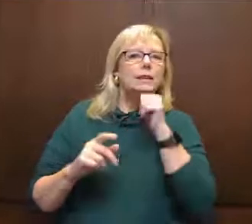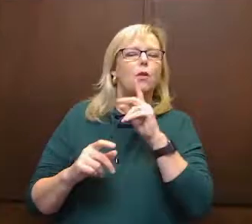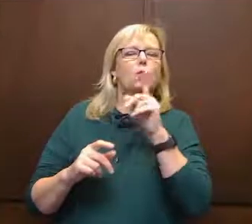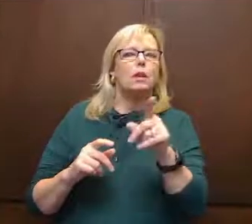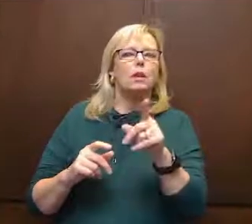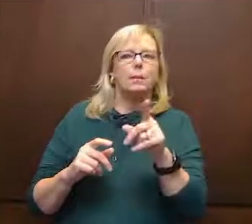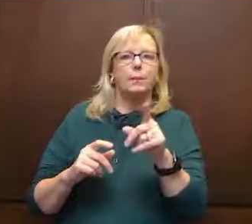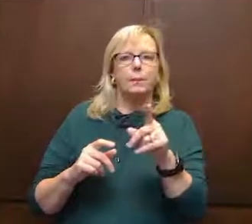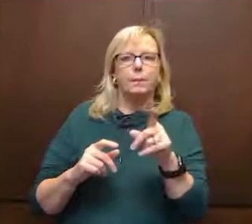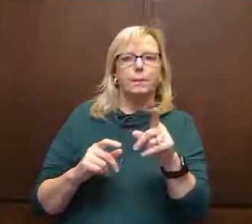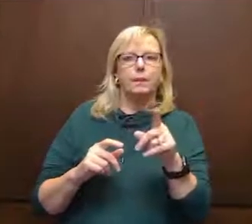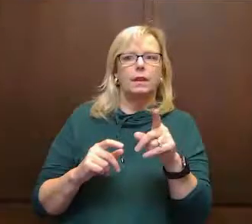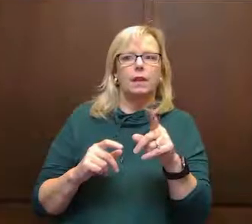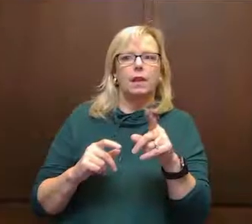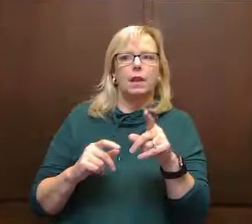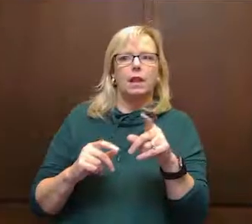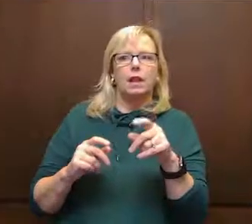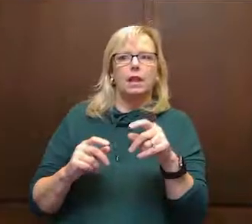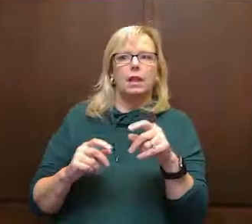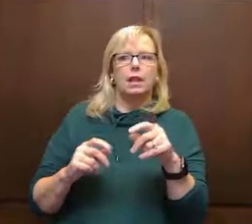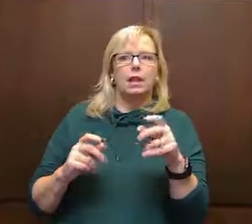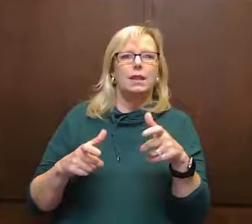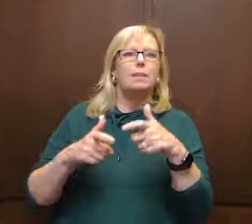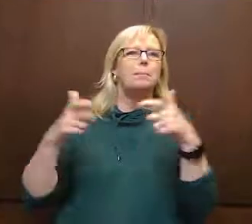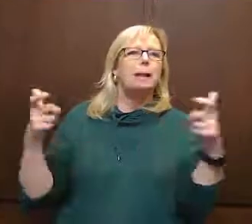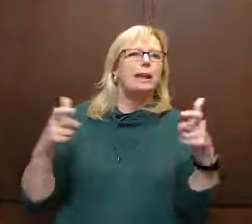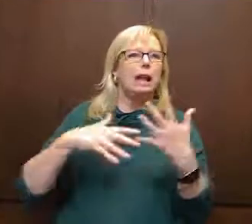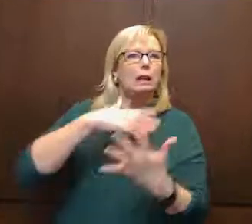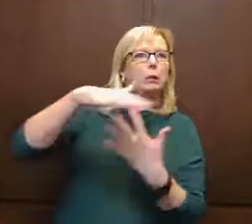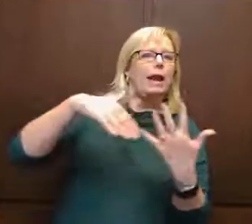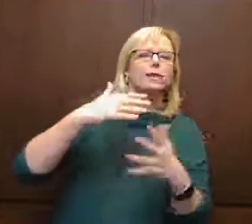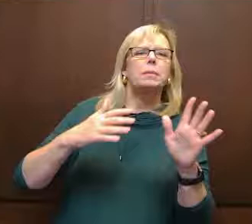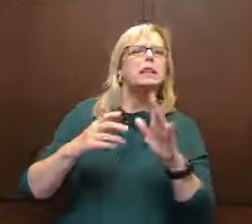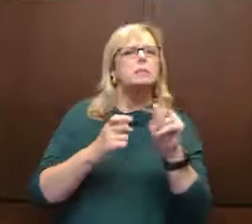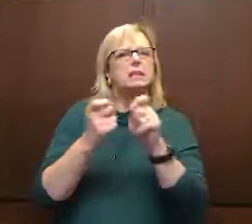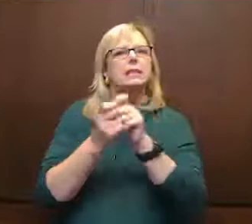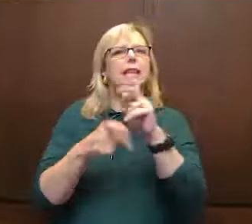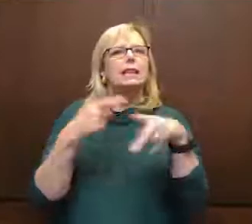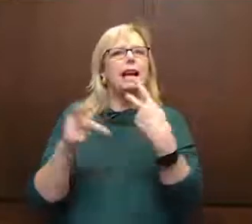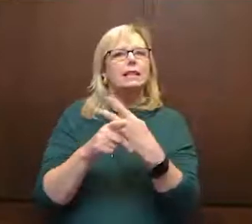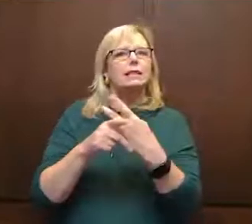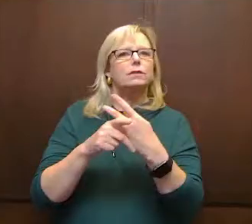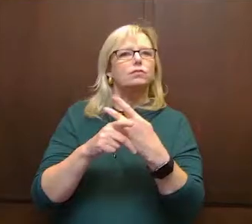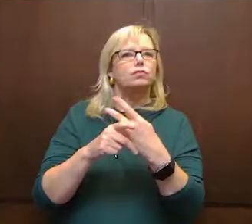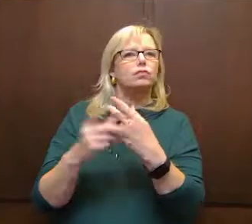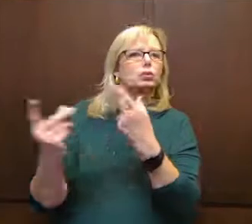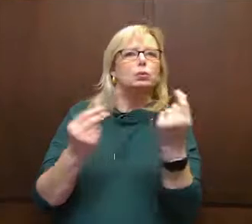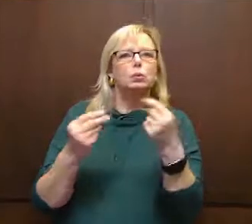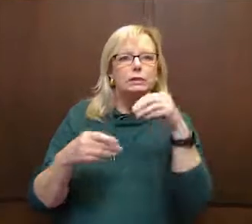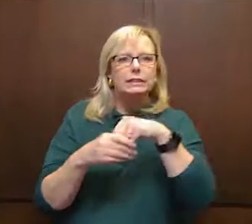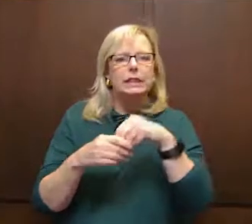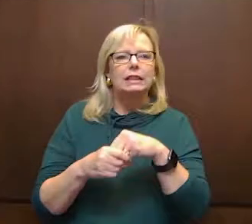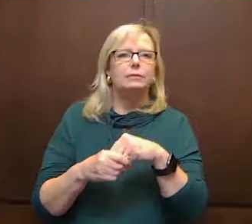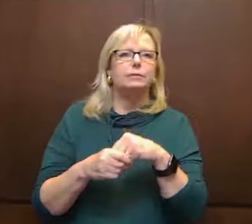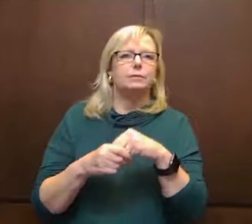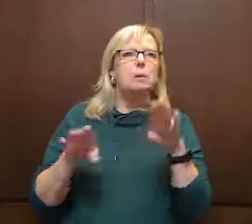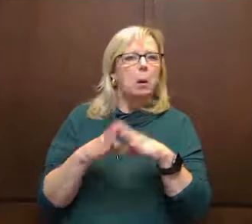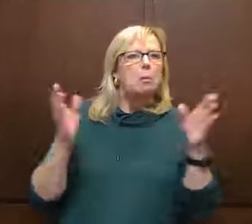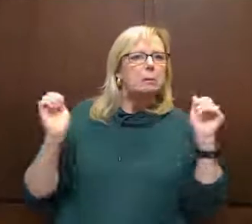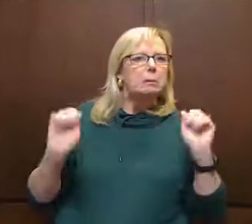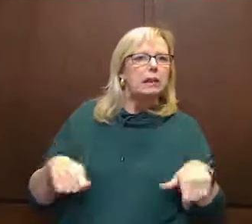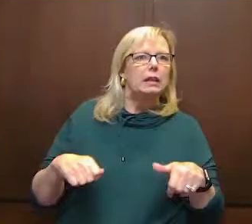the major interactive recreation, but a certain amount of indoor recreation would be allowed to